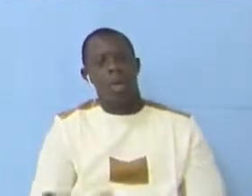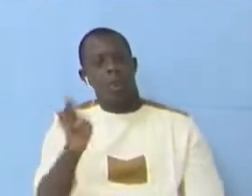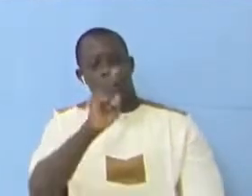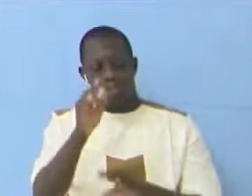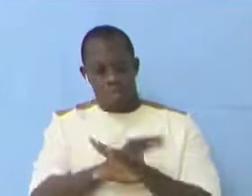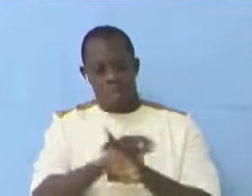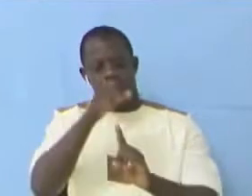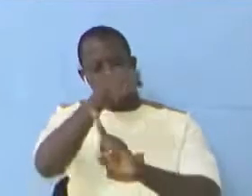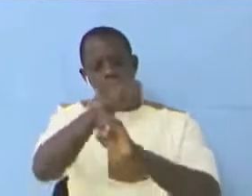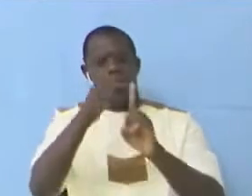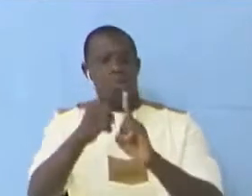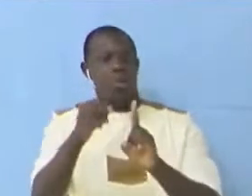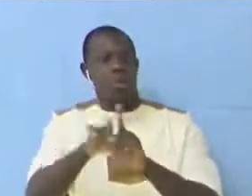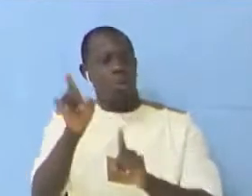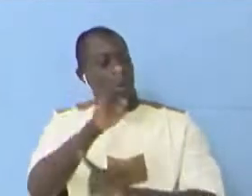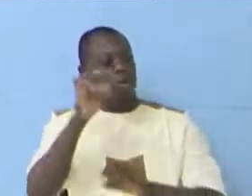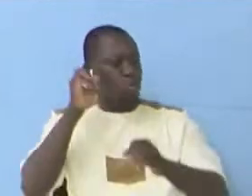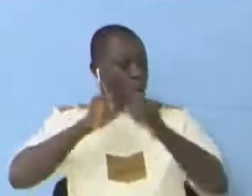situation.